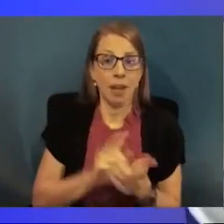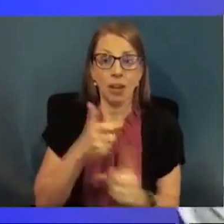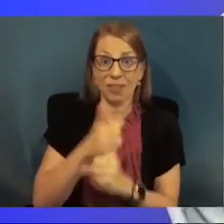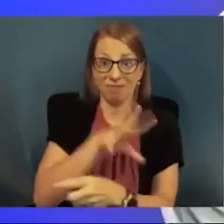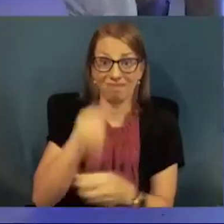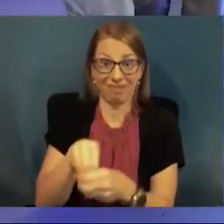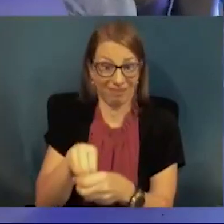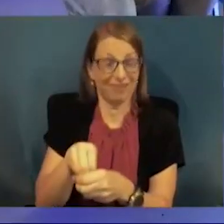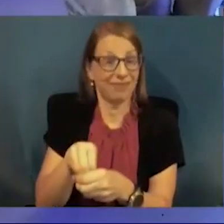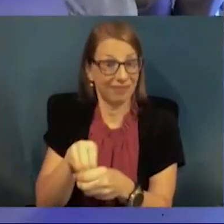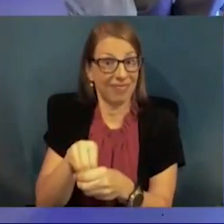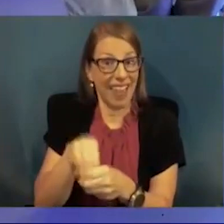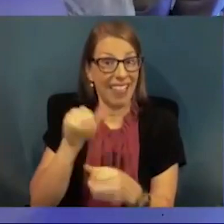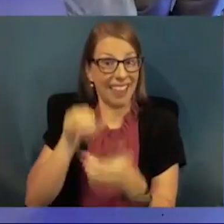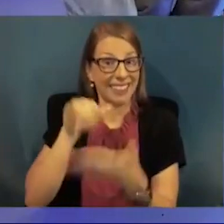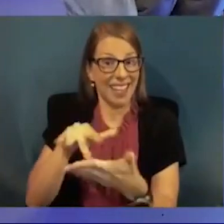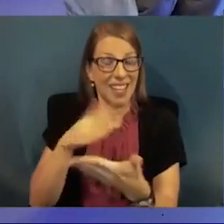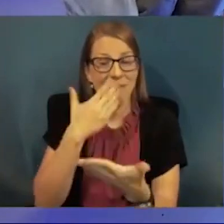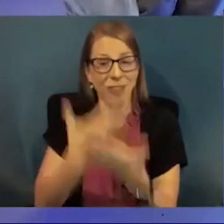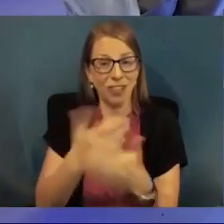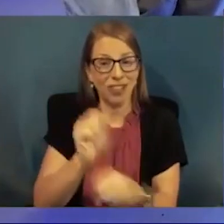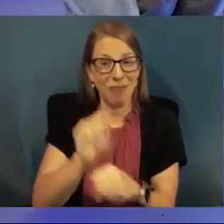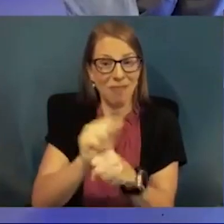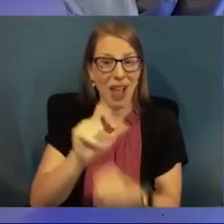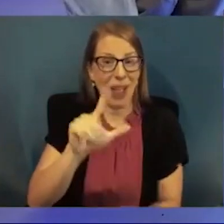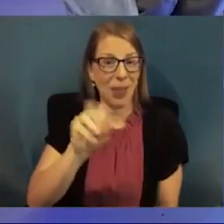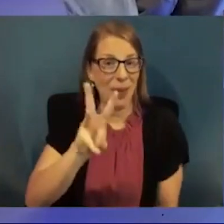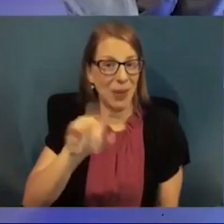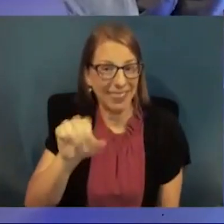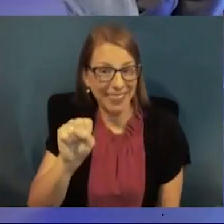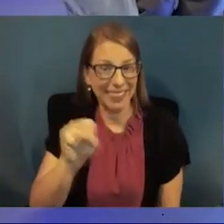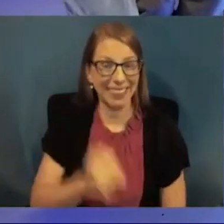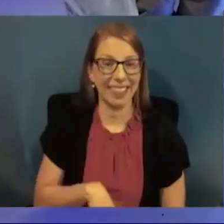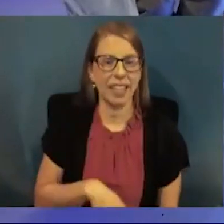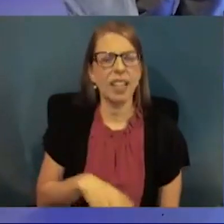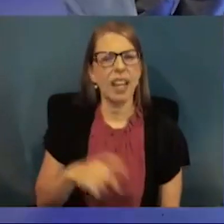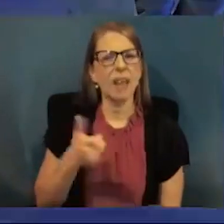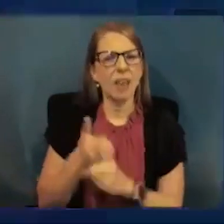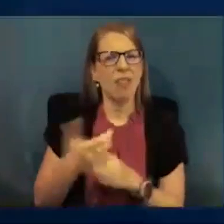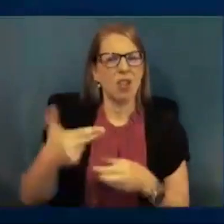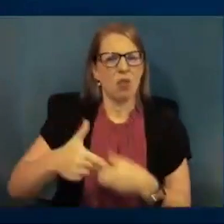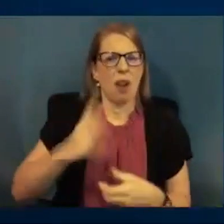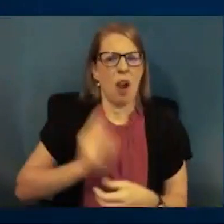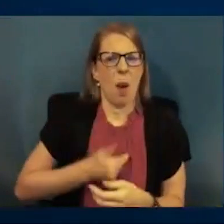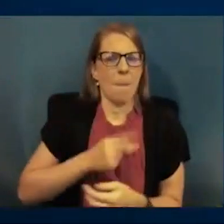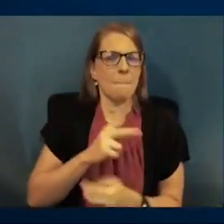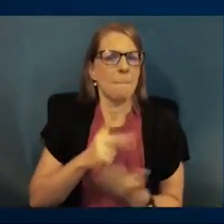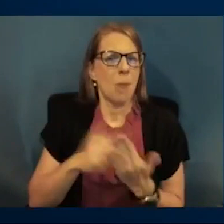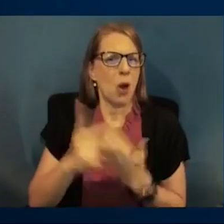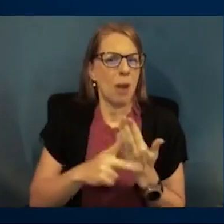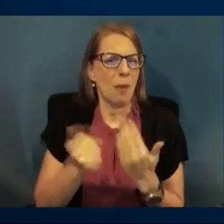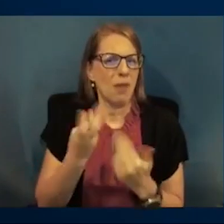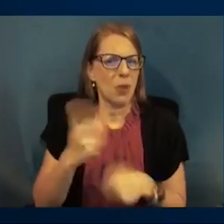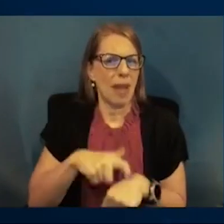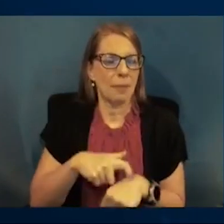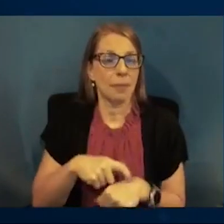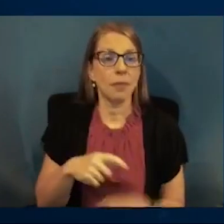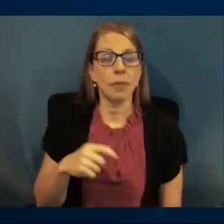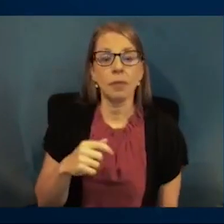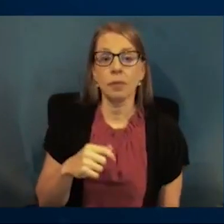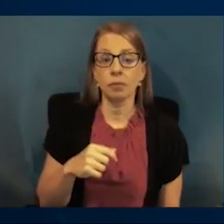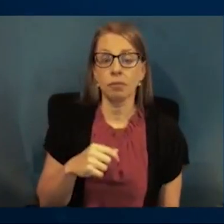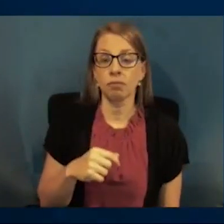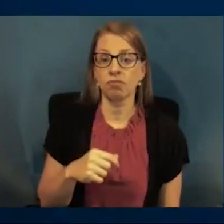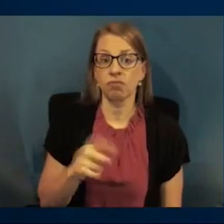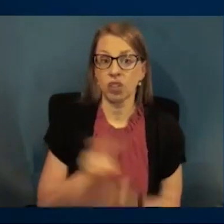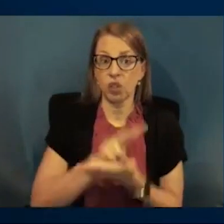Medicine. Well done, Louis. So. Okay, I've had two. He's been on the program a few times. I've had two non-COVID related viruses this summer that lasted about 2 weeks. I hardly